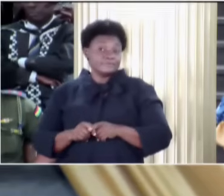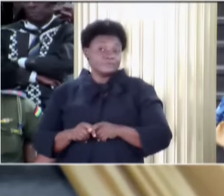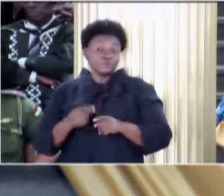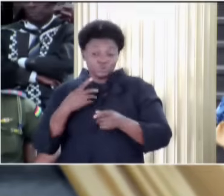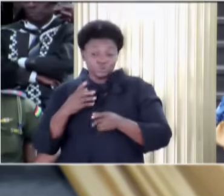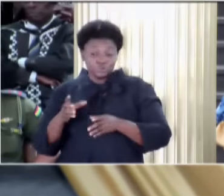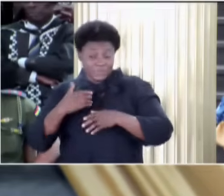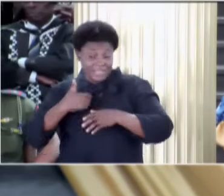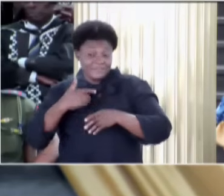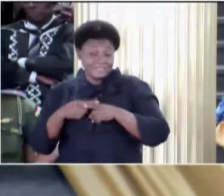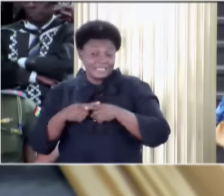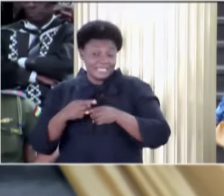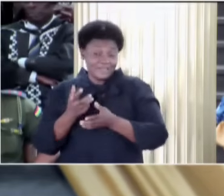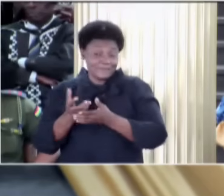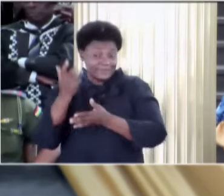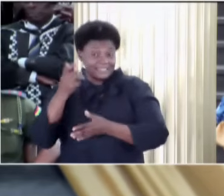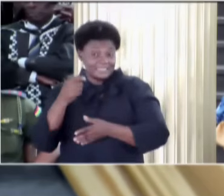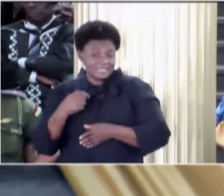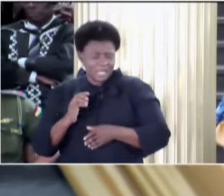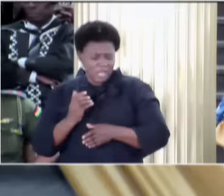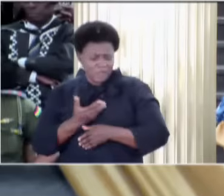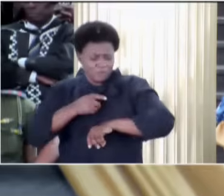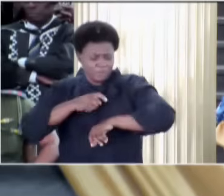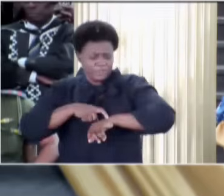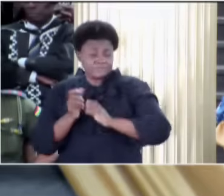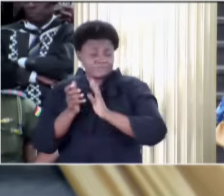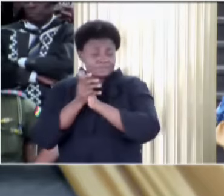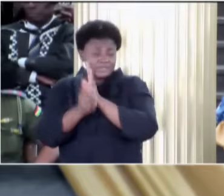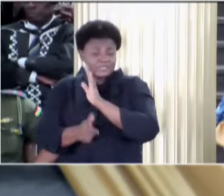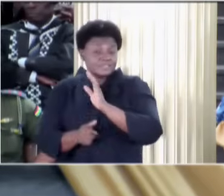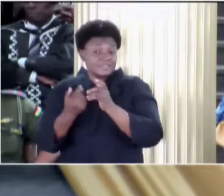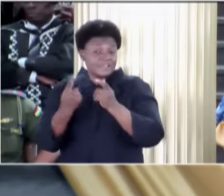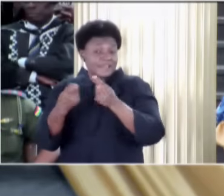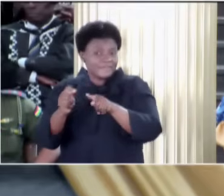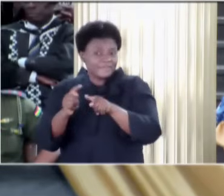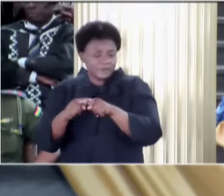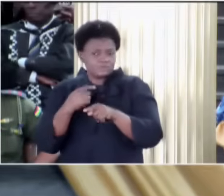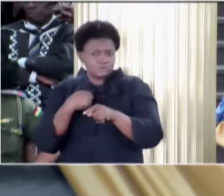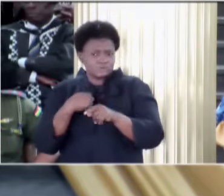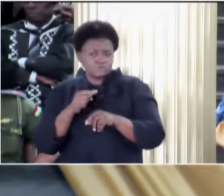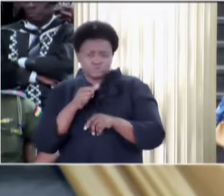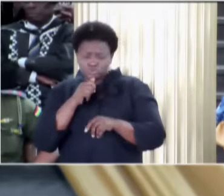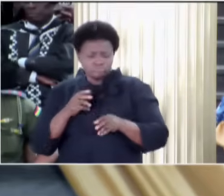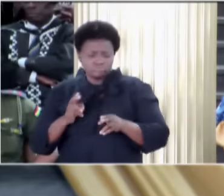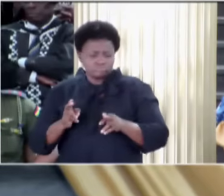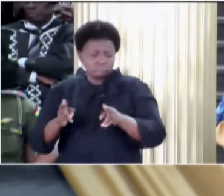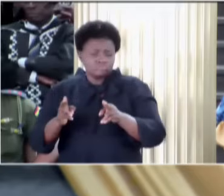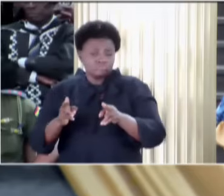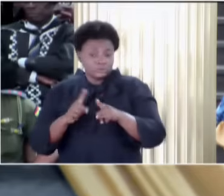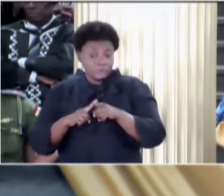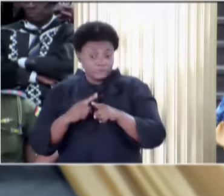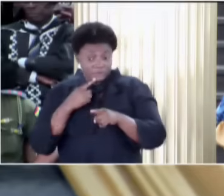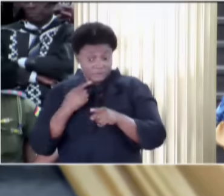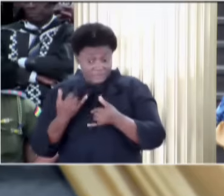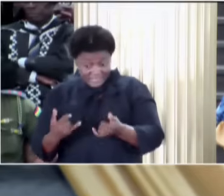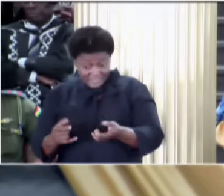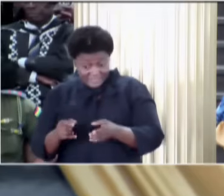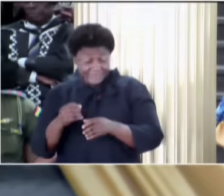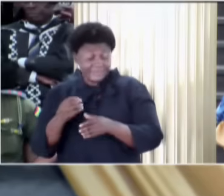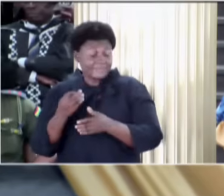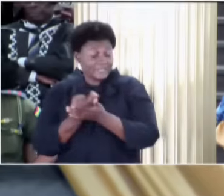to give our time, our skill, our efforts, we hesitate if there's no immediate financial